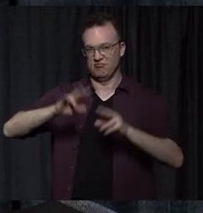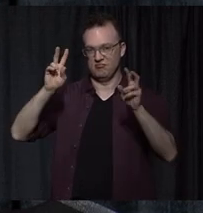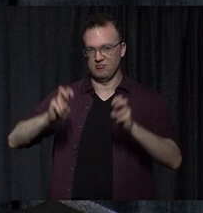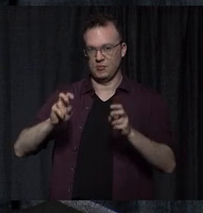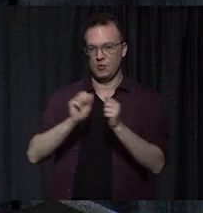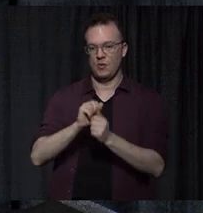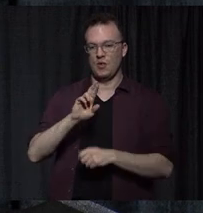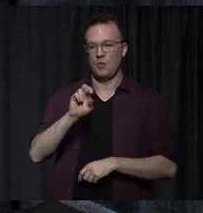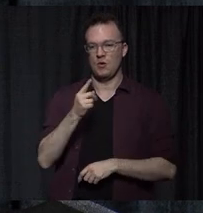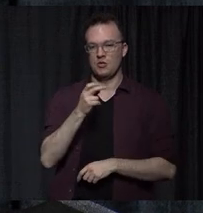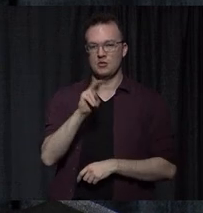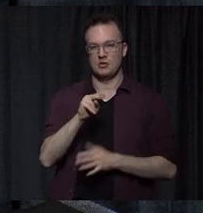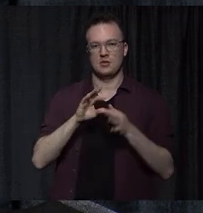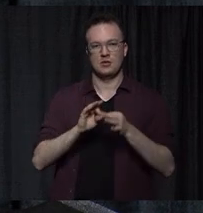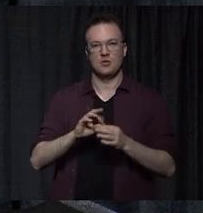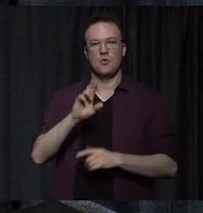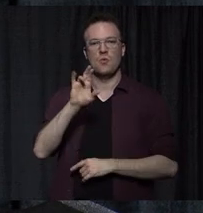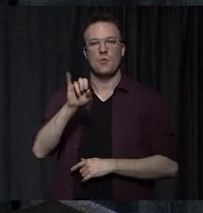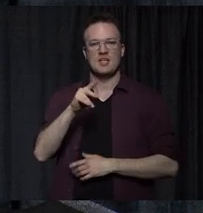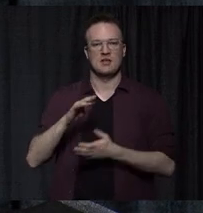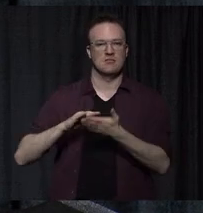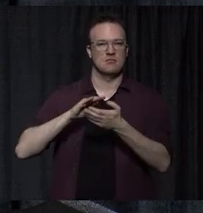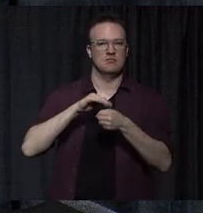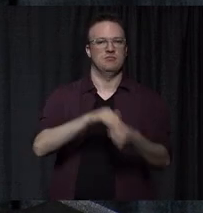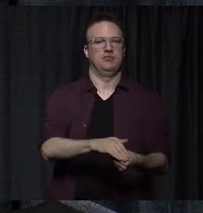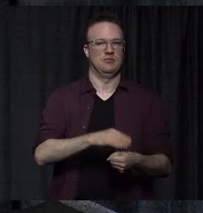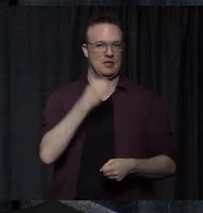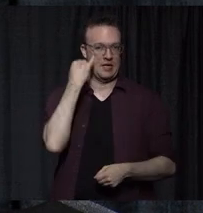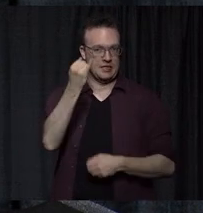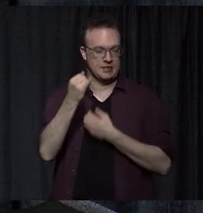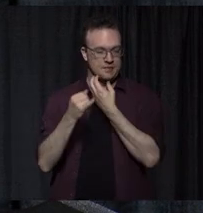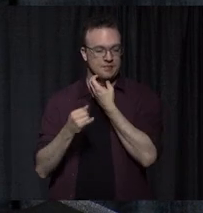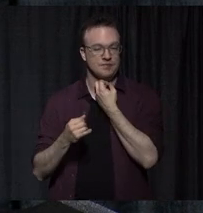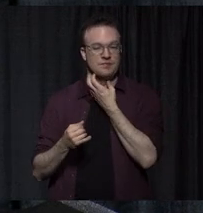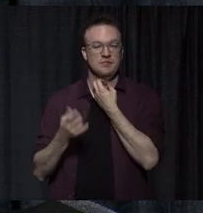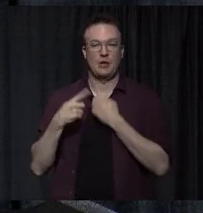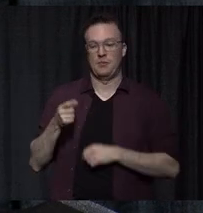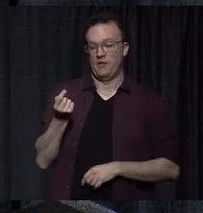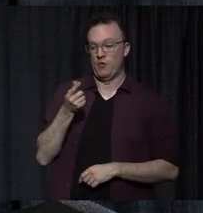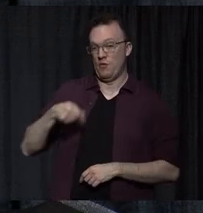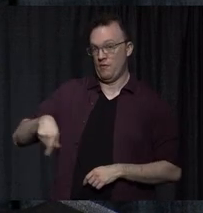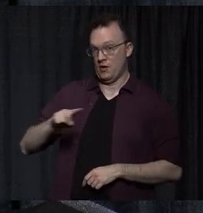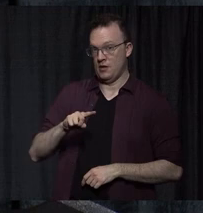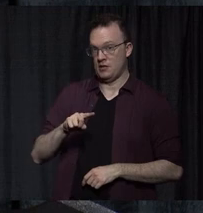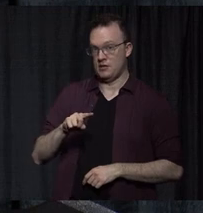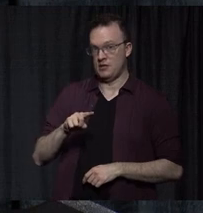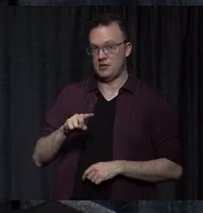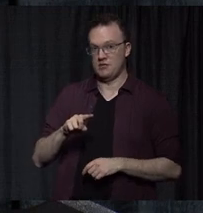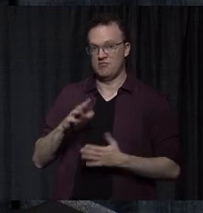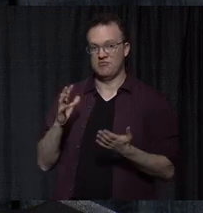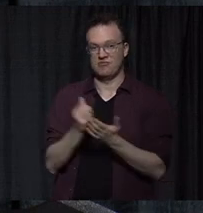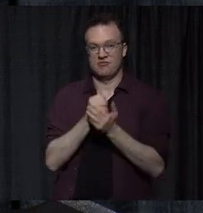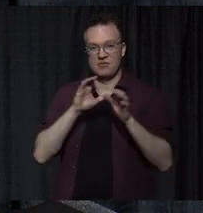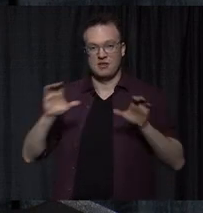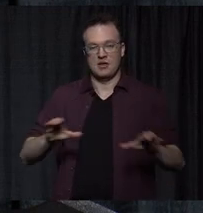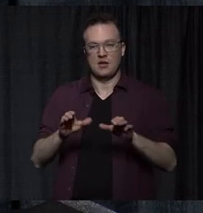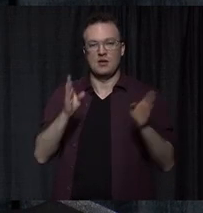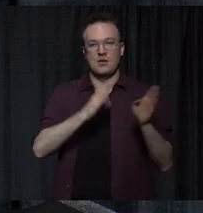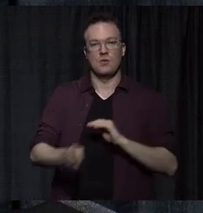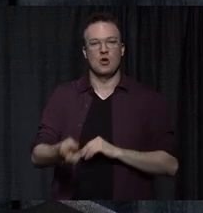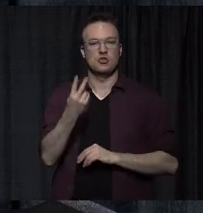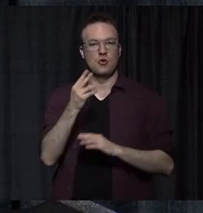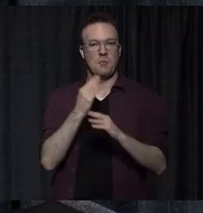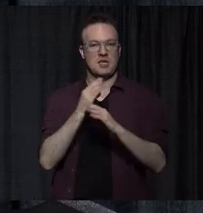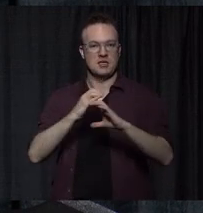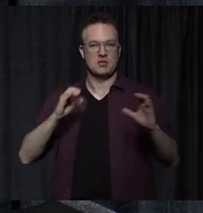with Rushton about these racist ideas. So a few of us, we took action and organized two buses